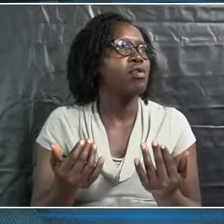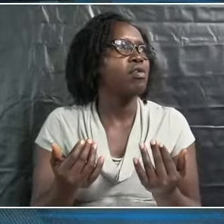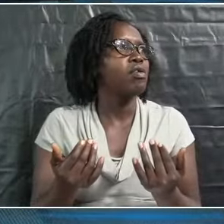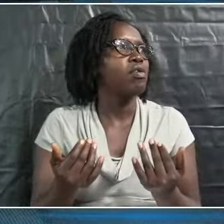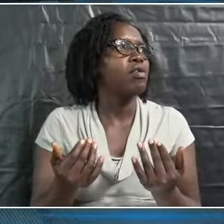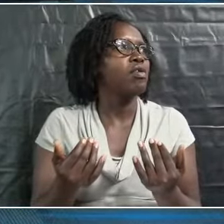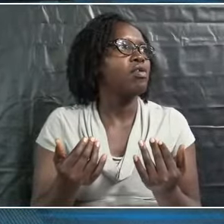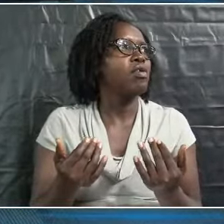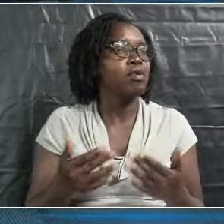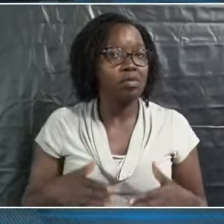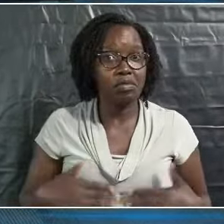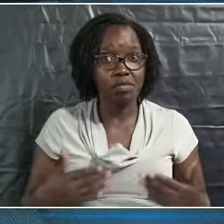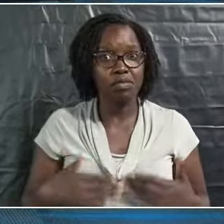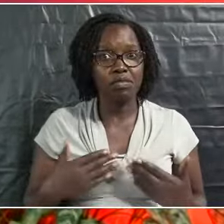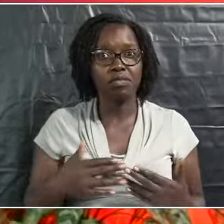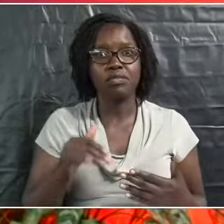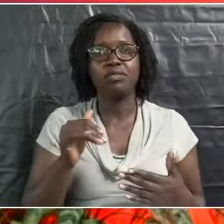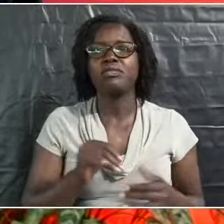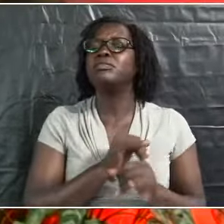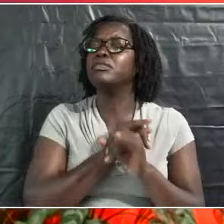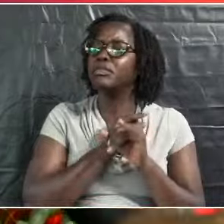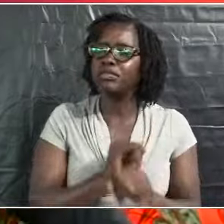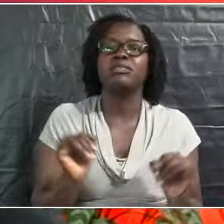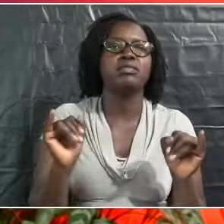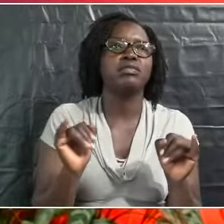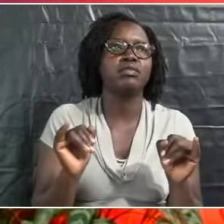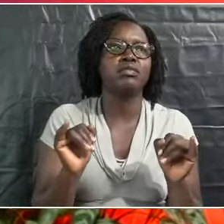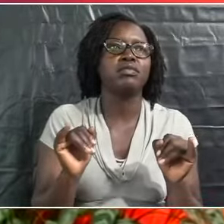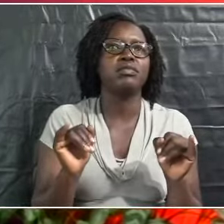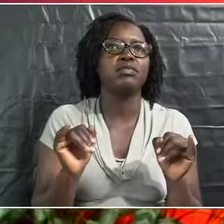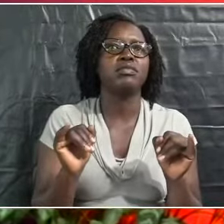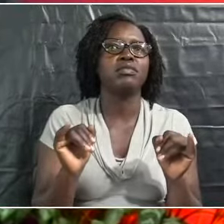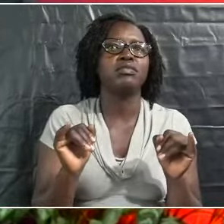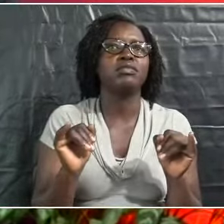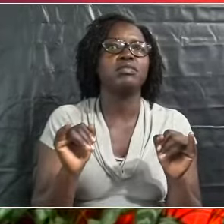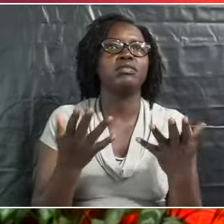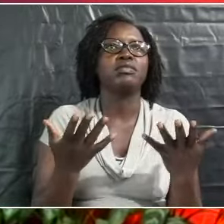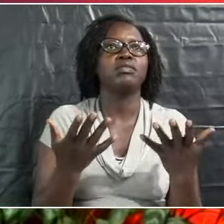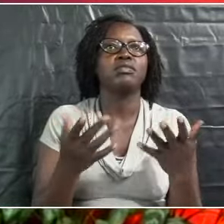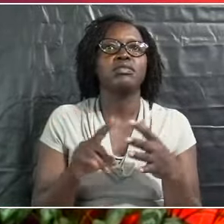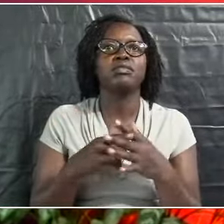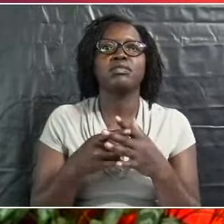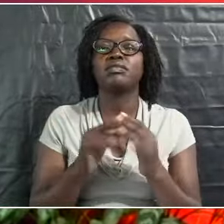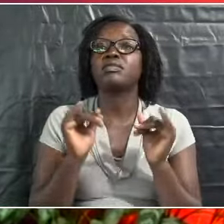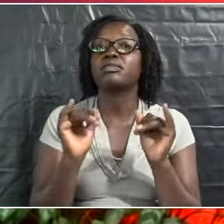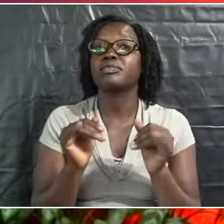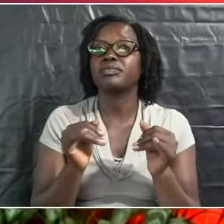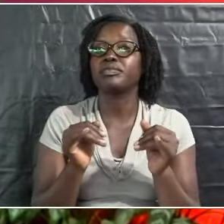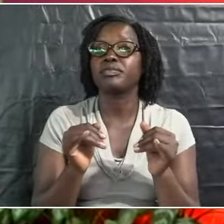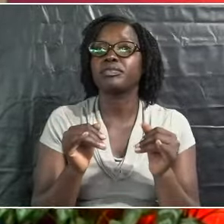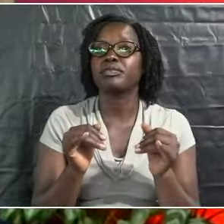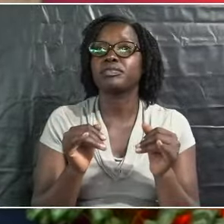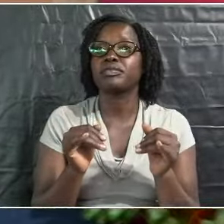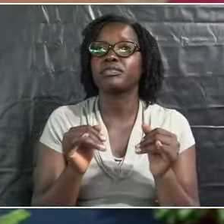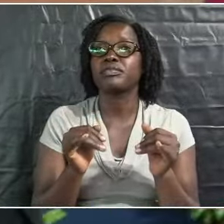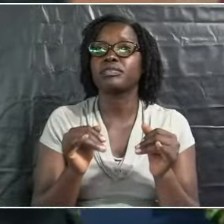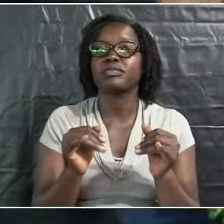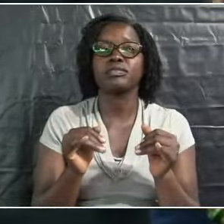so happy because I have a clean slate. I can now begin afresh getting more